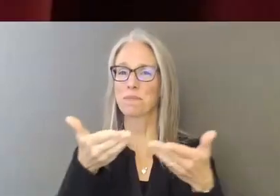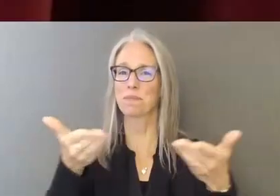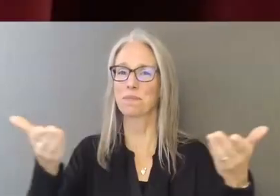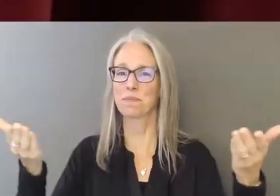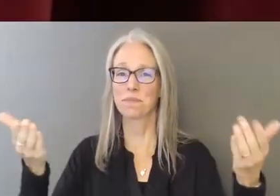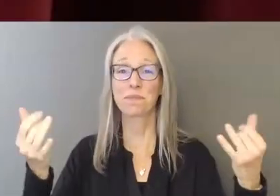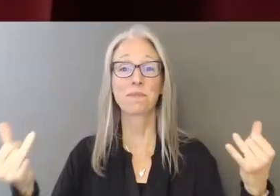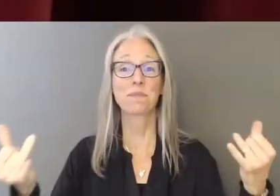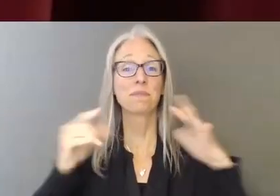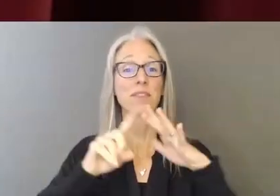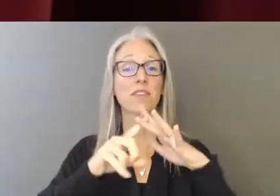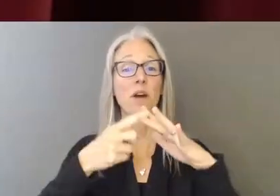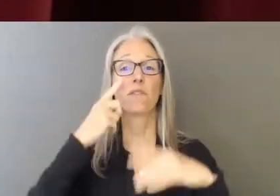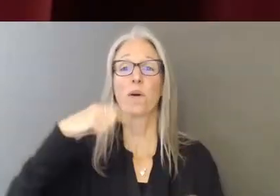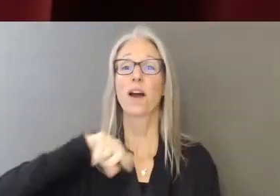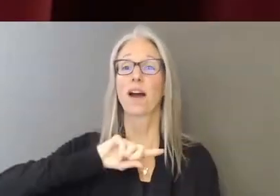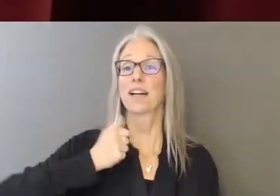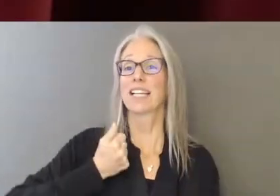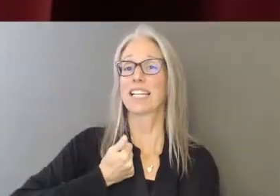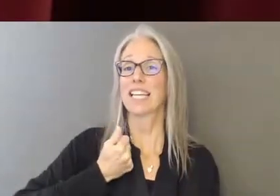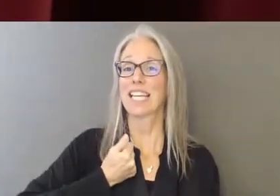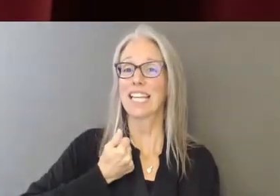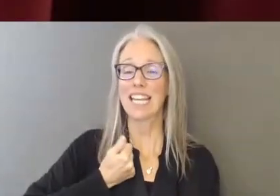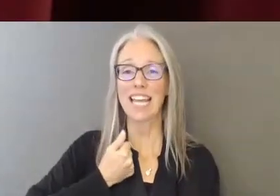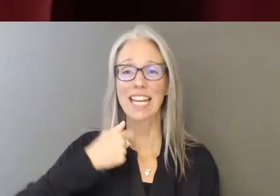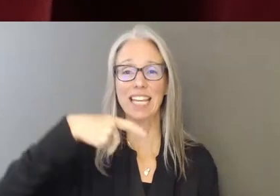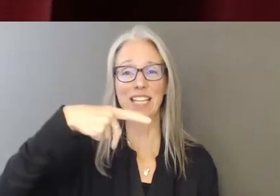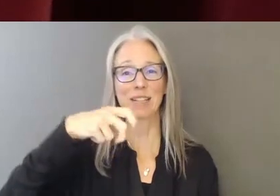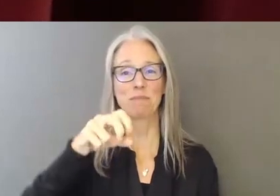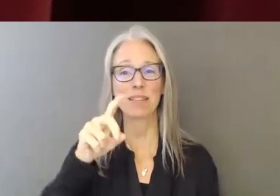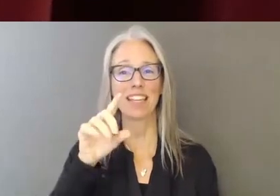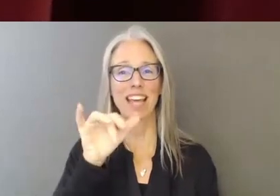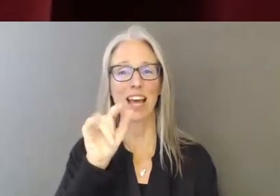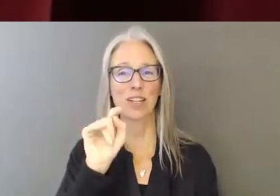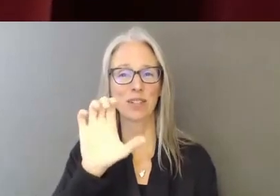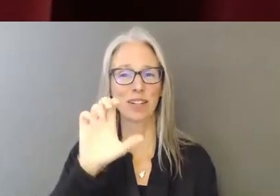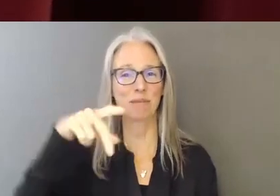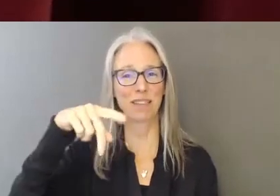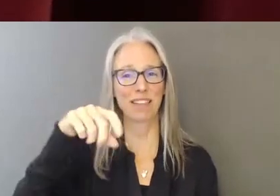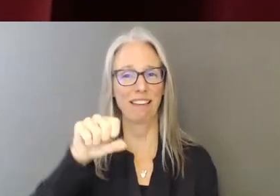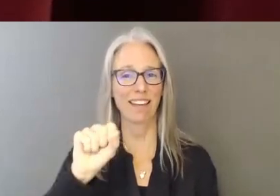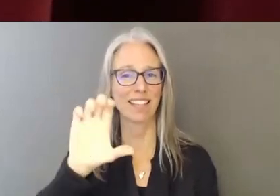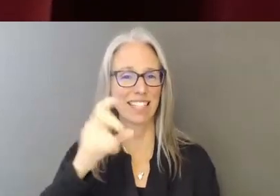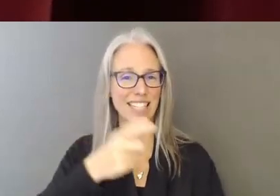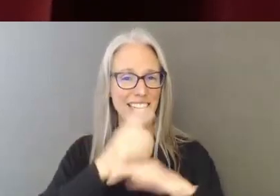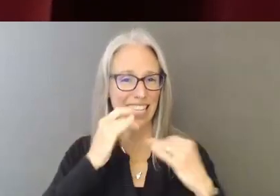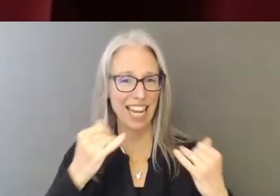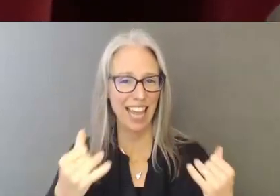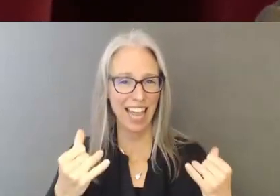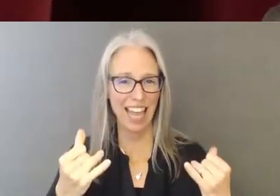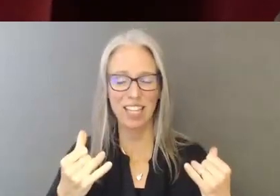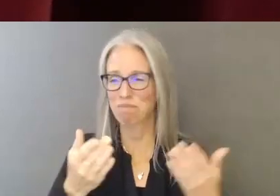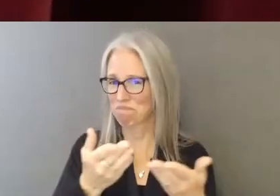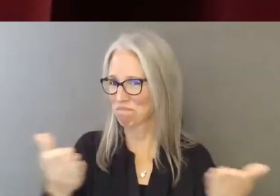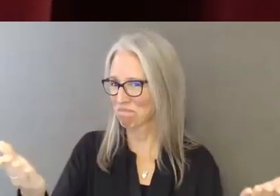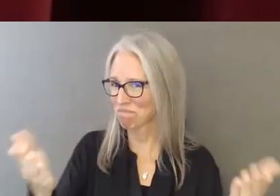get started on our Canadian Paediatric PSC Day today. Thank you, this is great. On